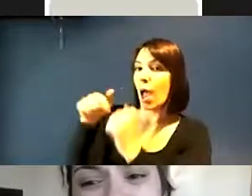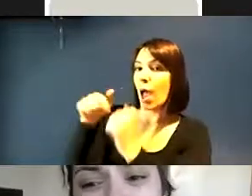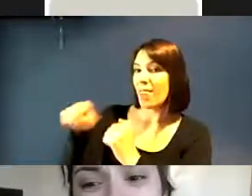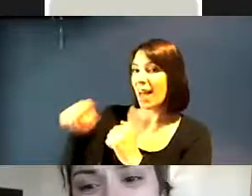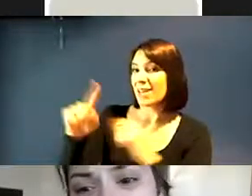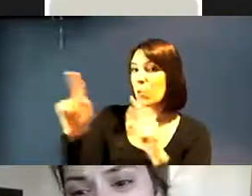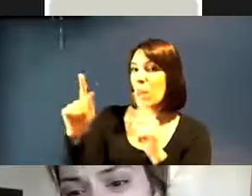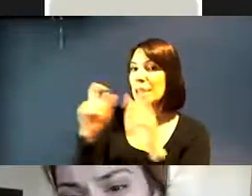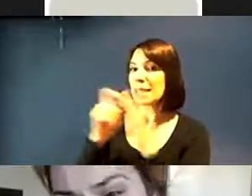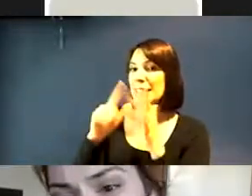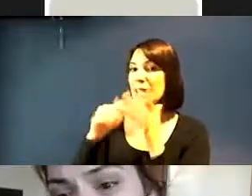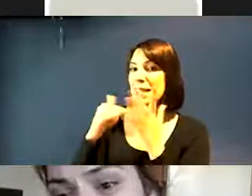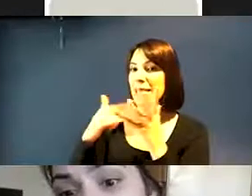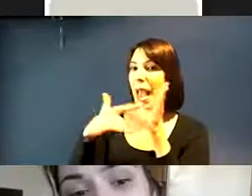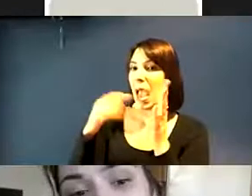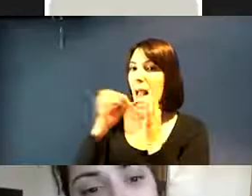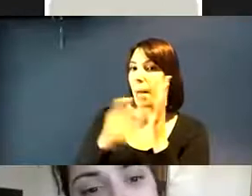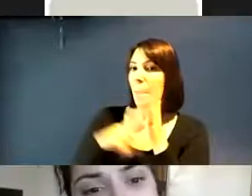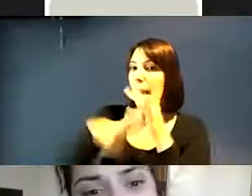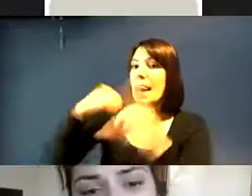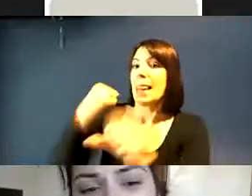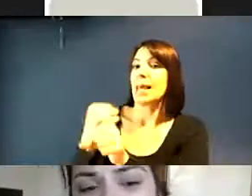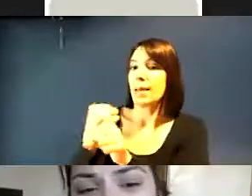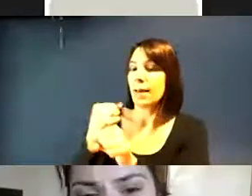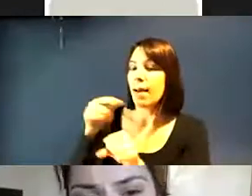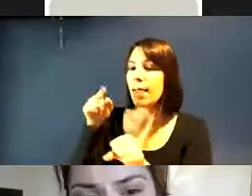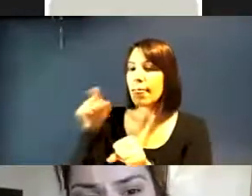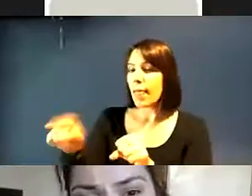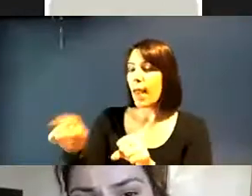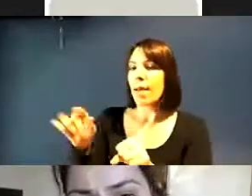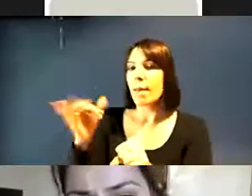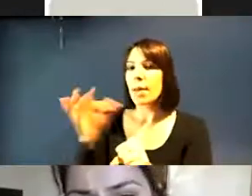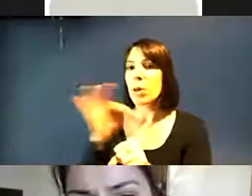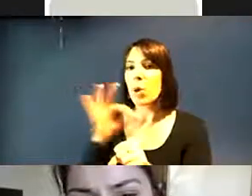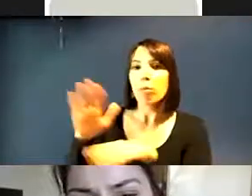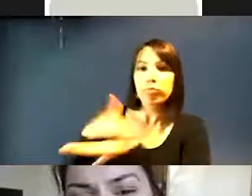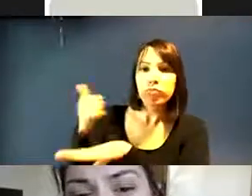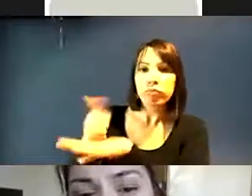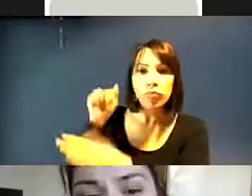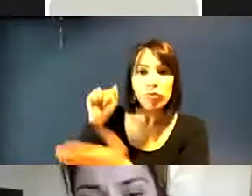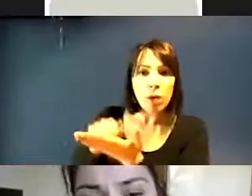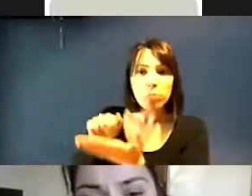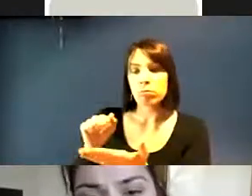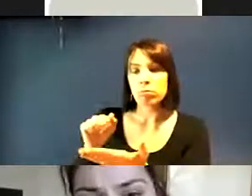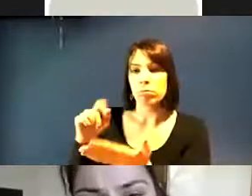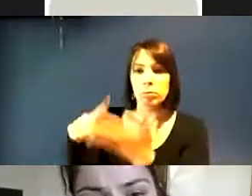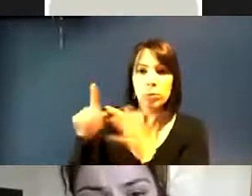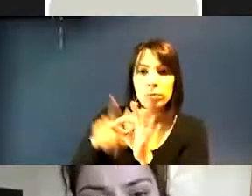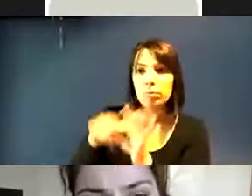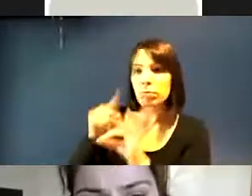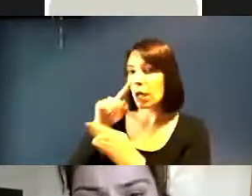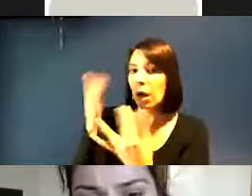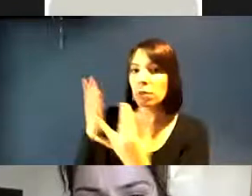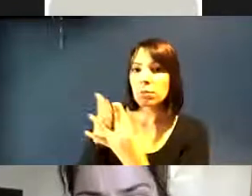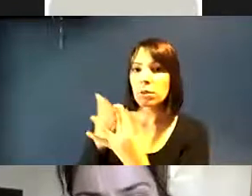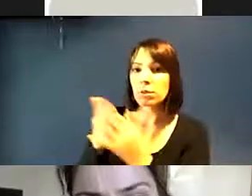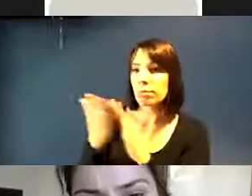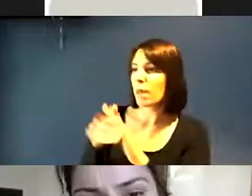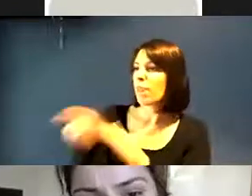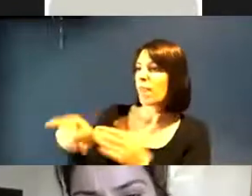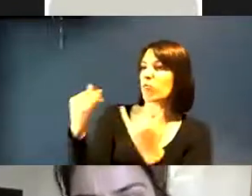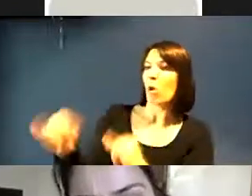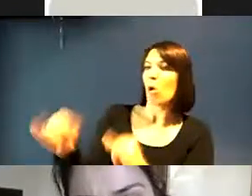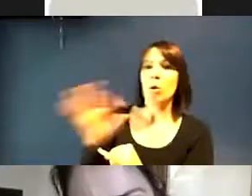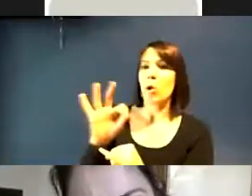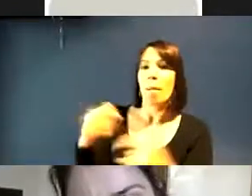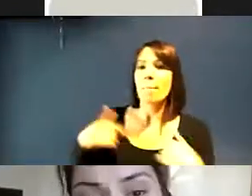and knowledge, like biased recruitment practices, like in the video that